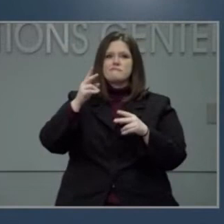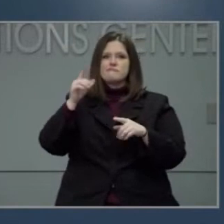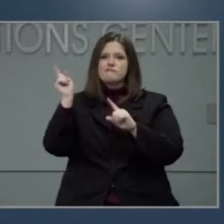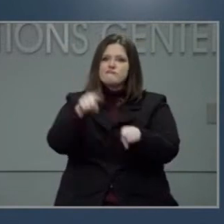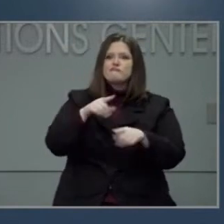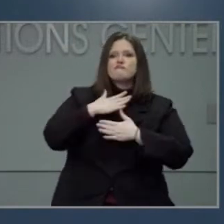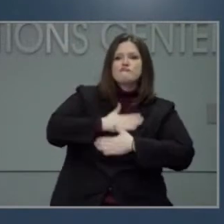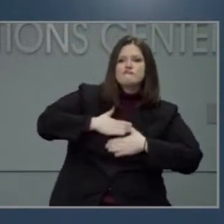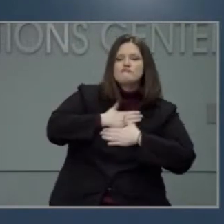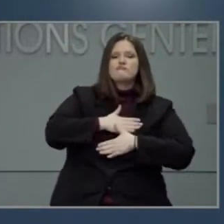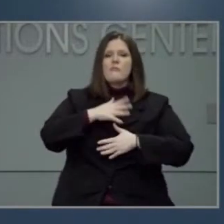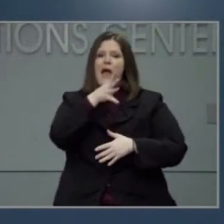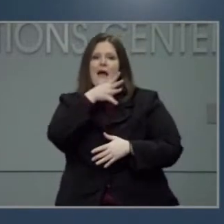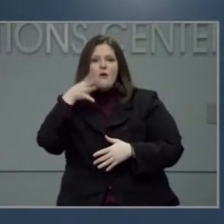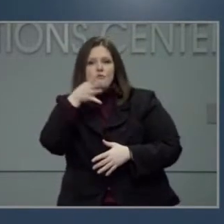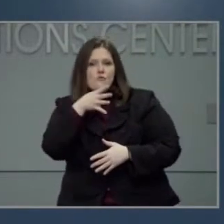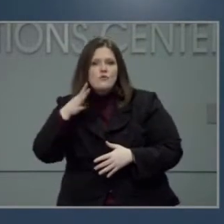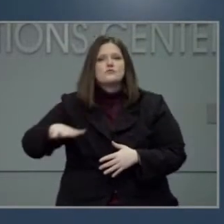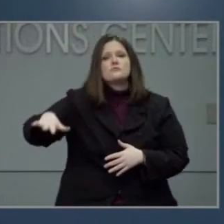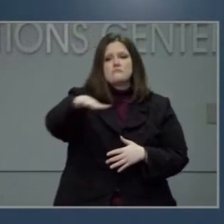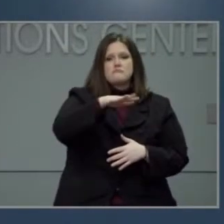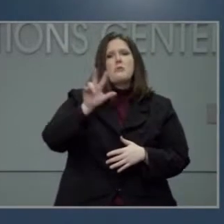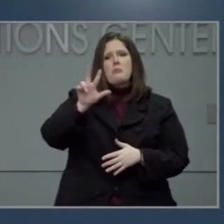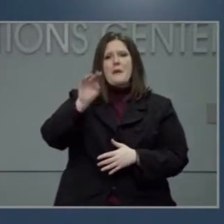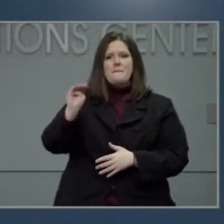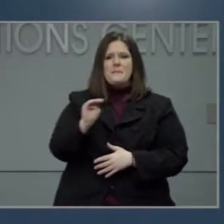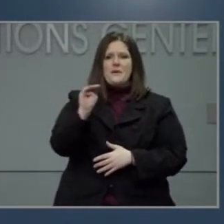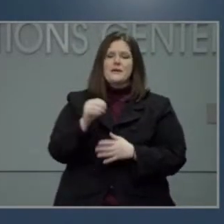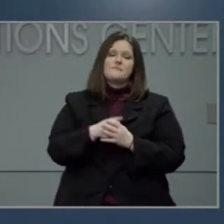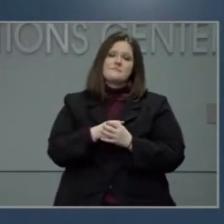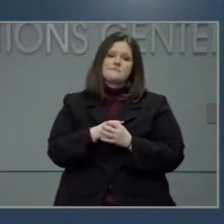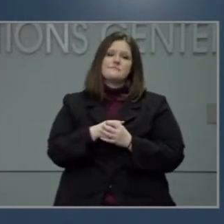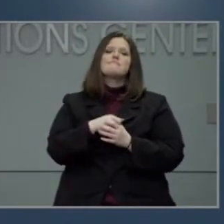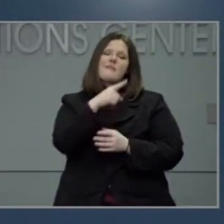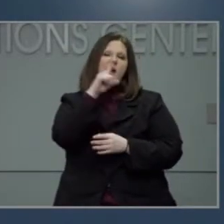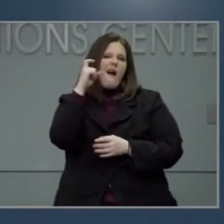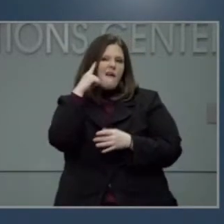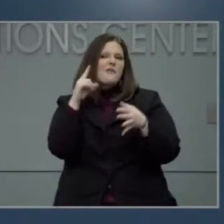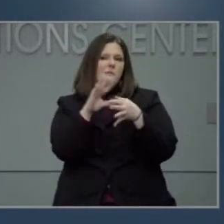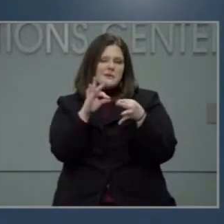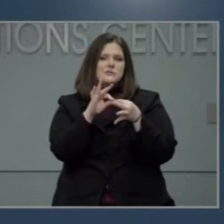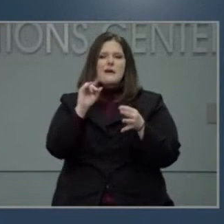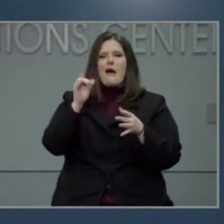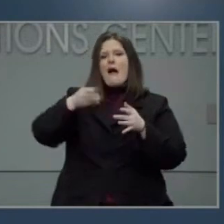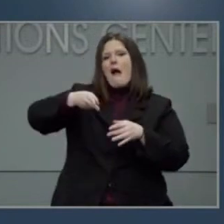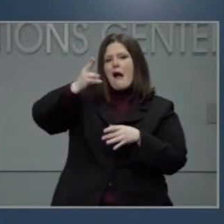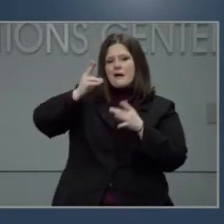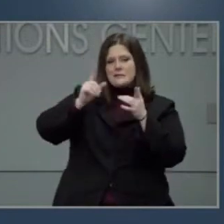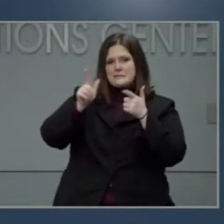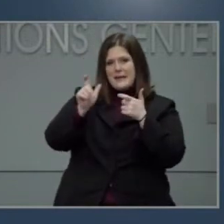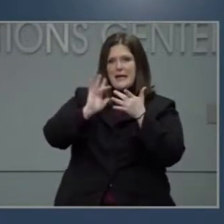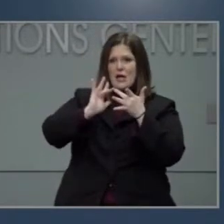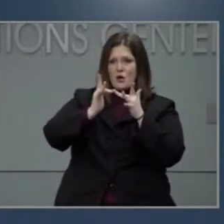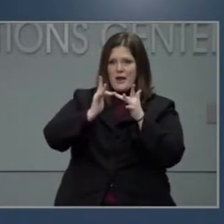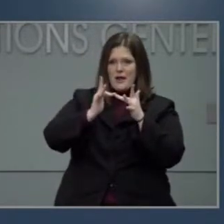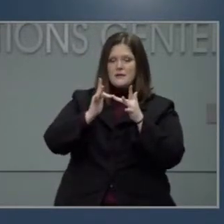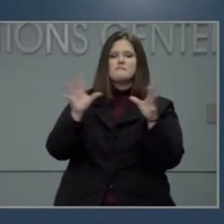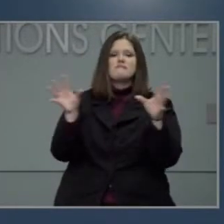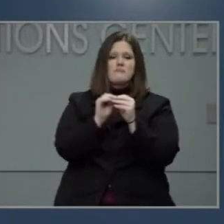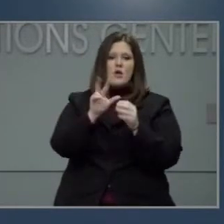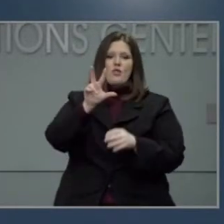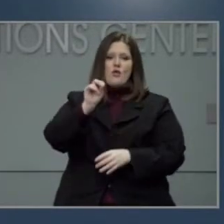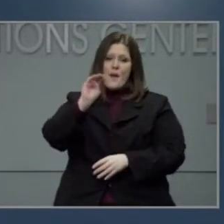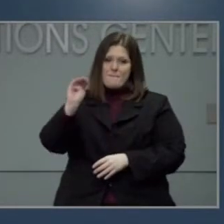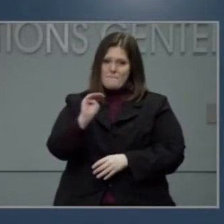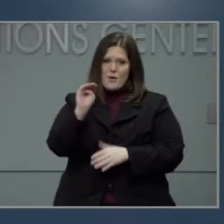High-speed internet access continues to be a pressing need, and this recommendation provides $30 million to improve connectivity at